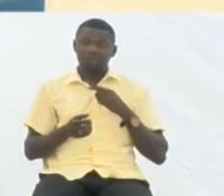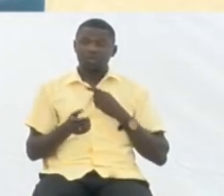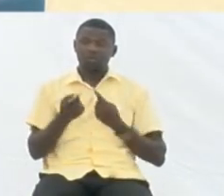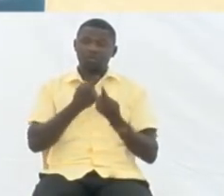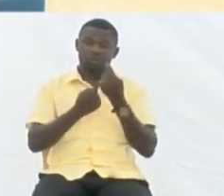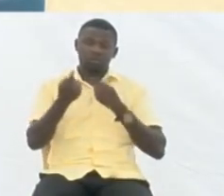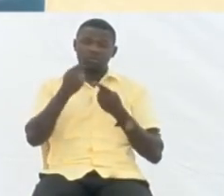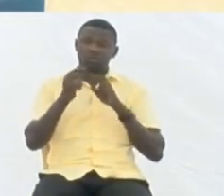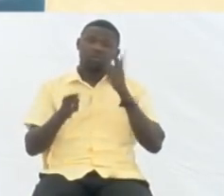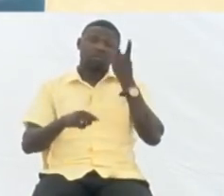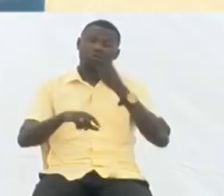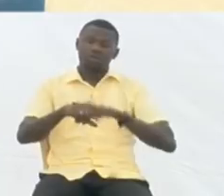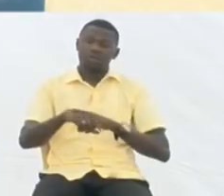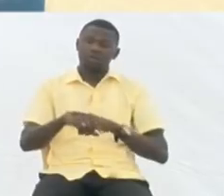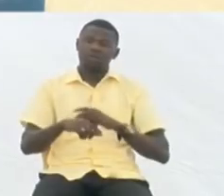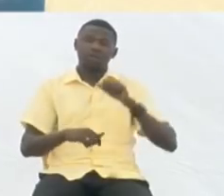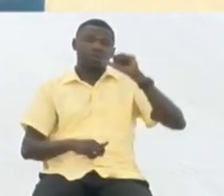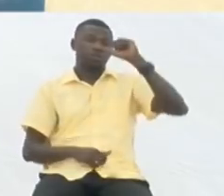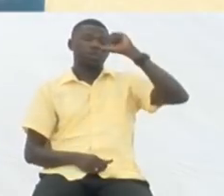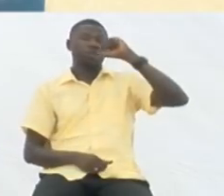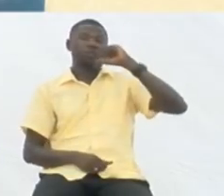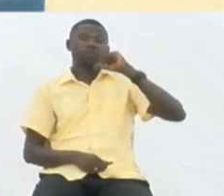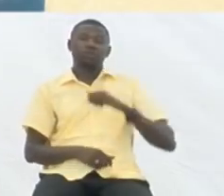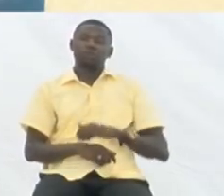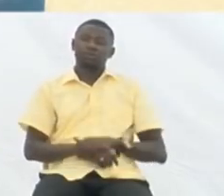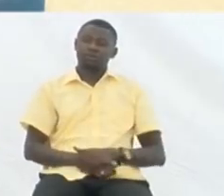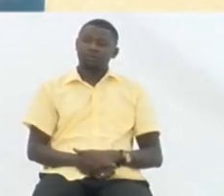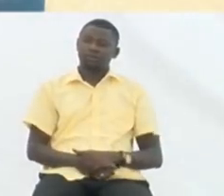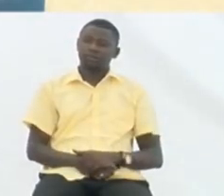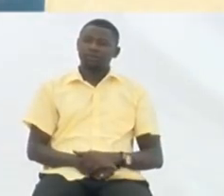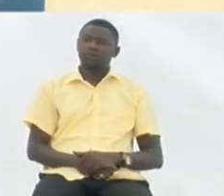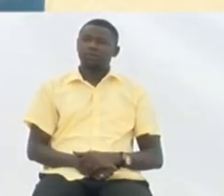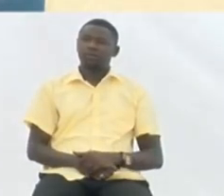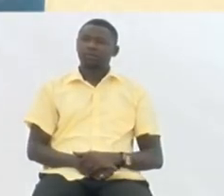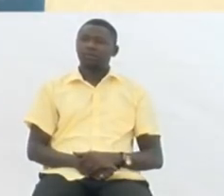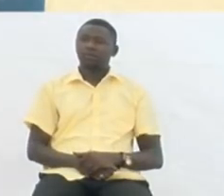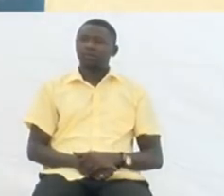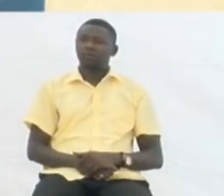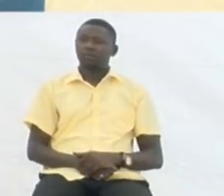said we were going to drink the concoction for the second